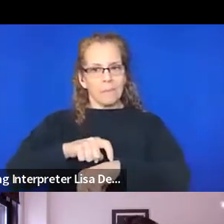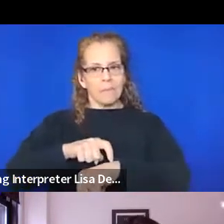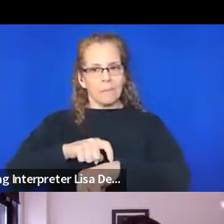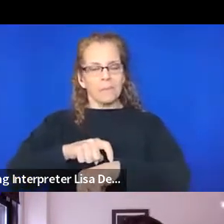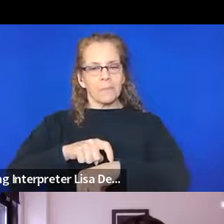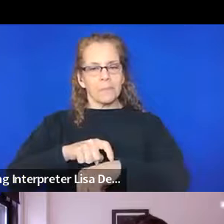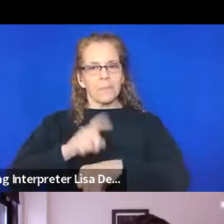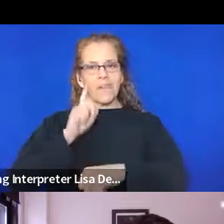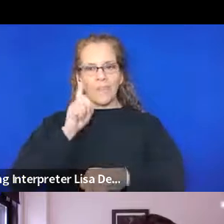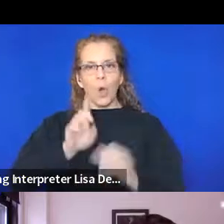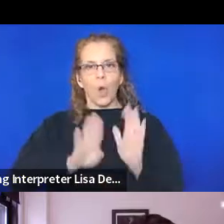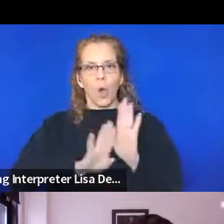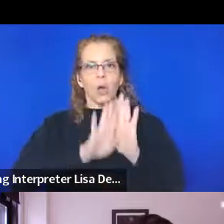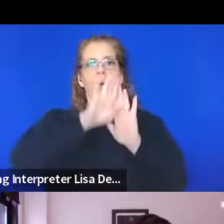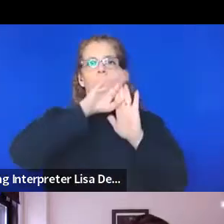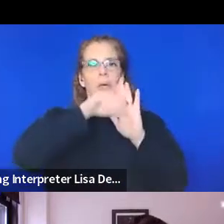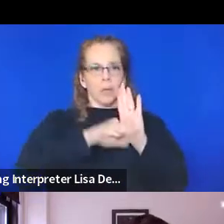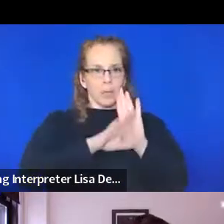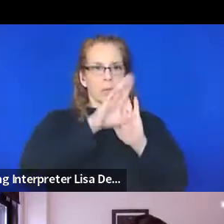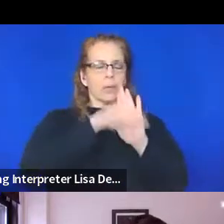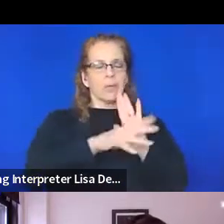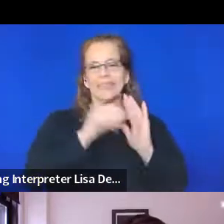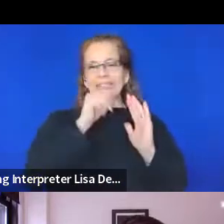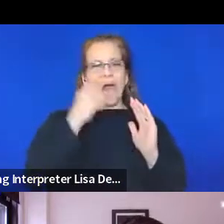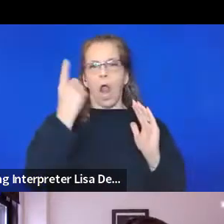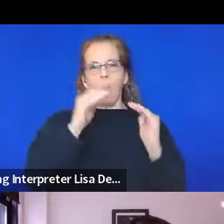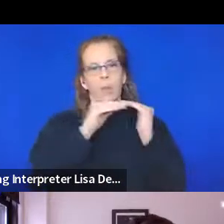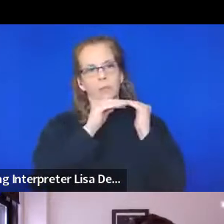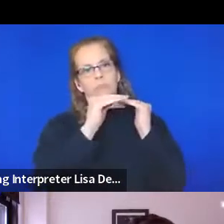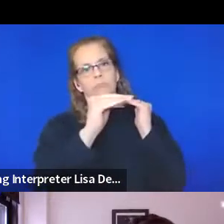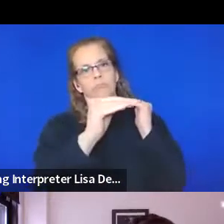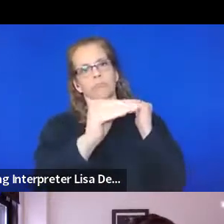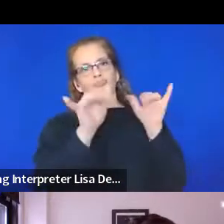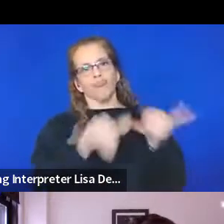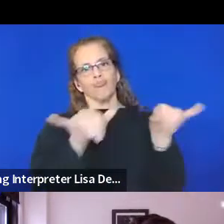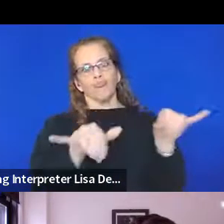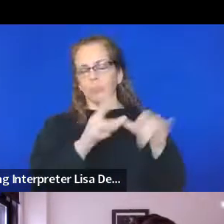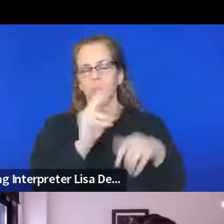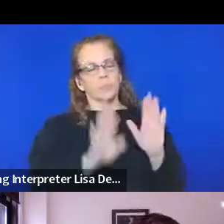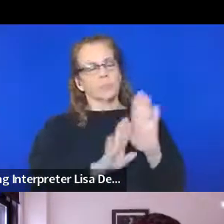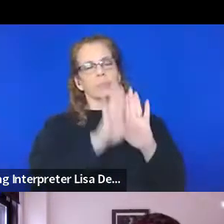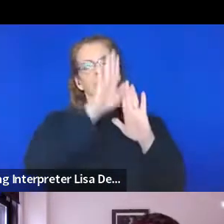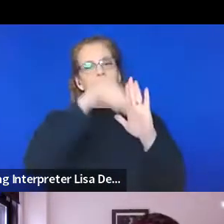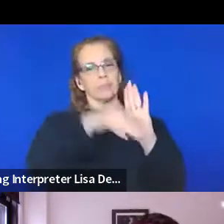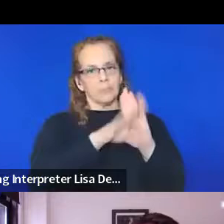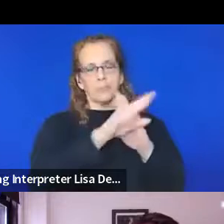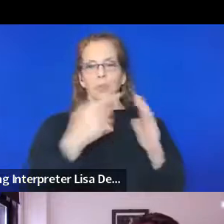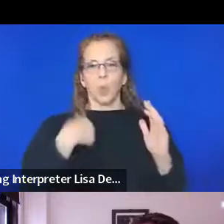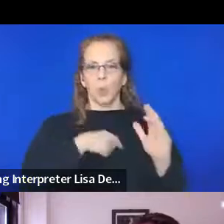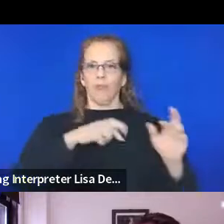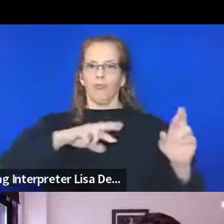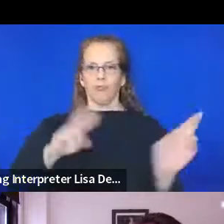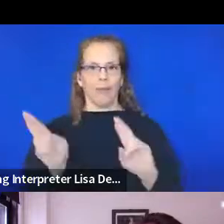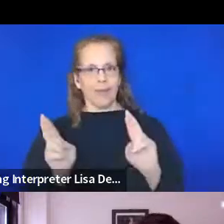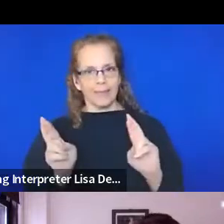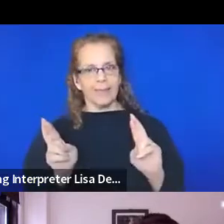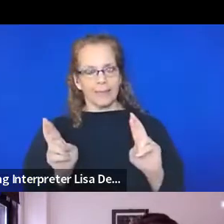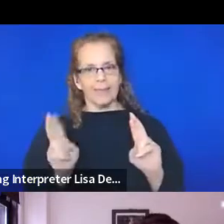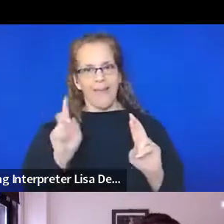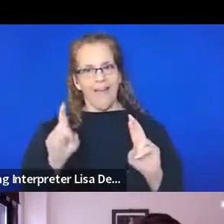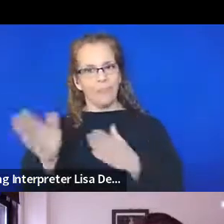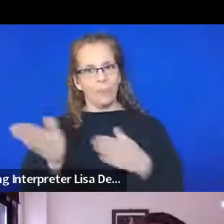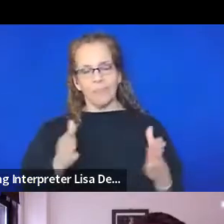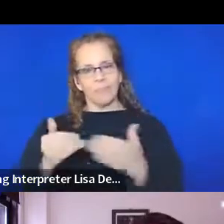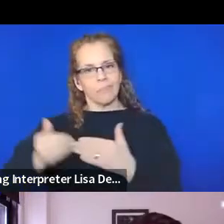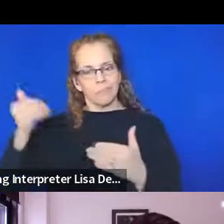peaks and valleys, you know, and so that we can navigate them as they come in. And so, and